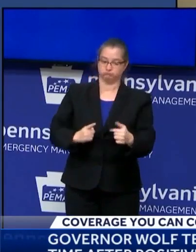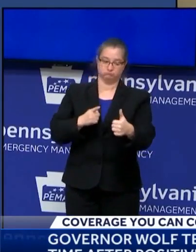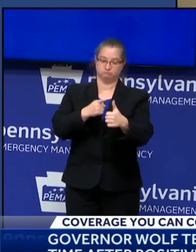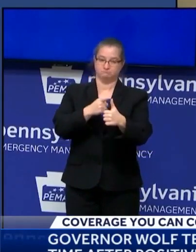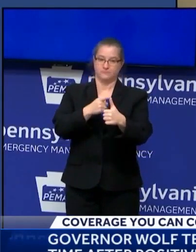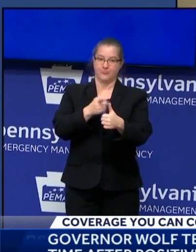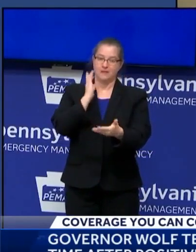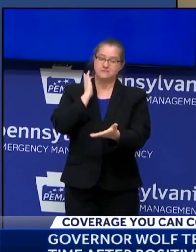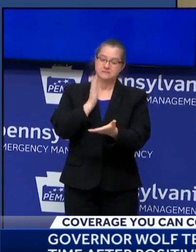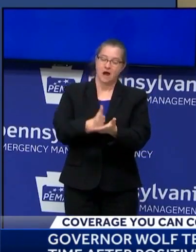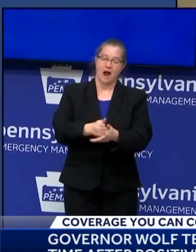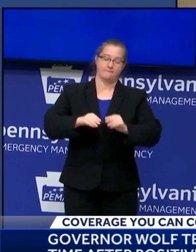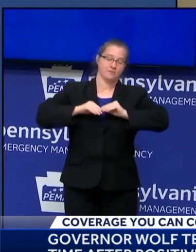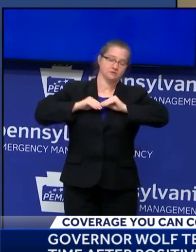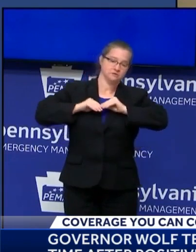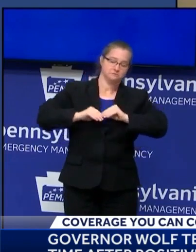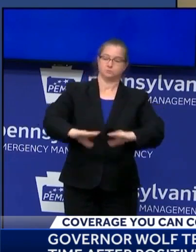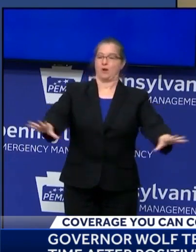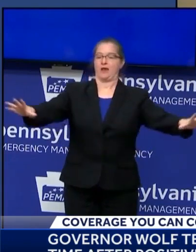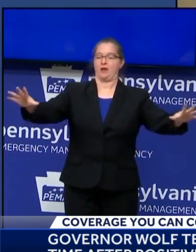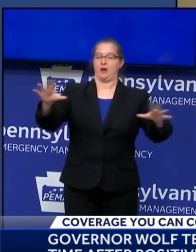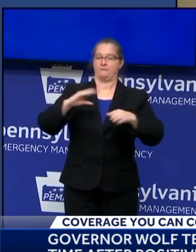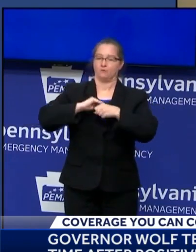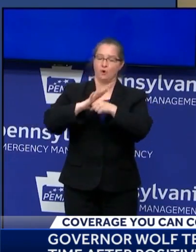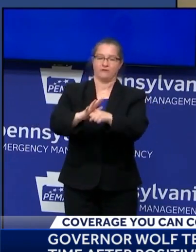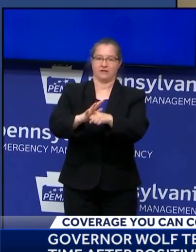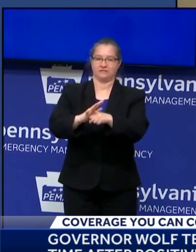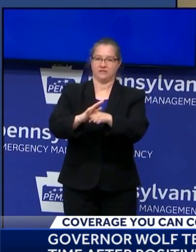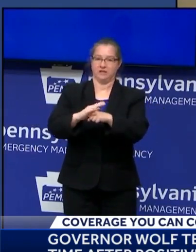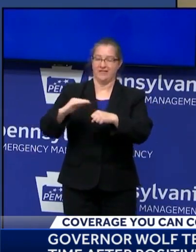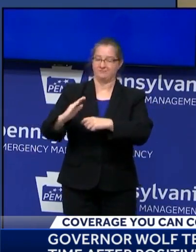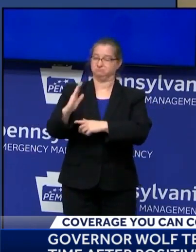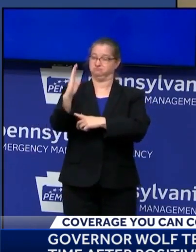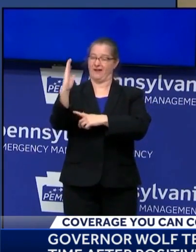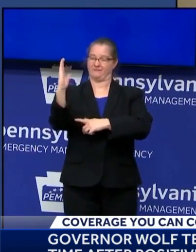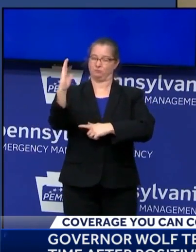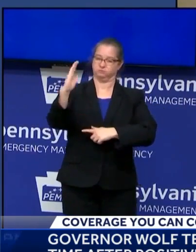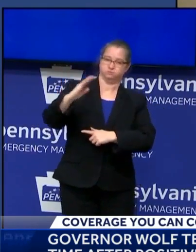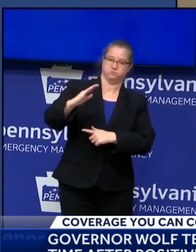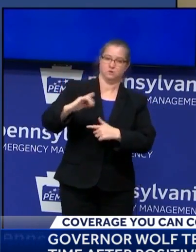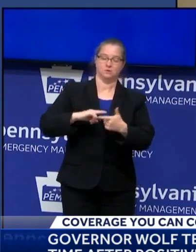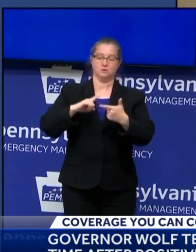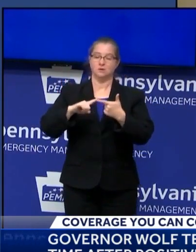says it appears the positive test came at the end of the course of his virus. The governor